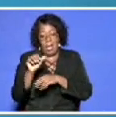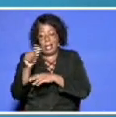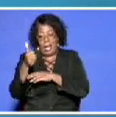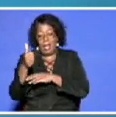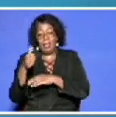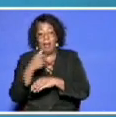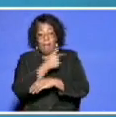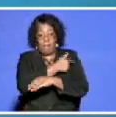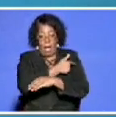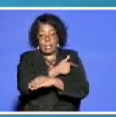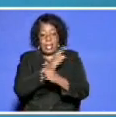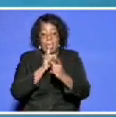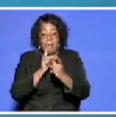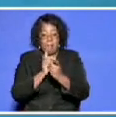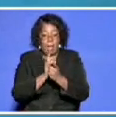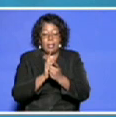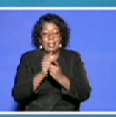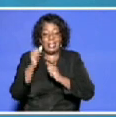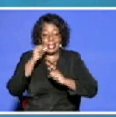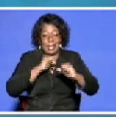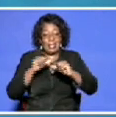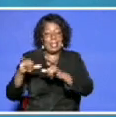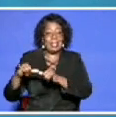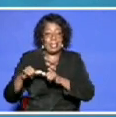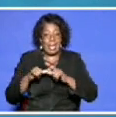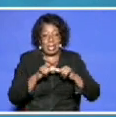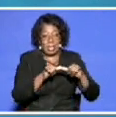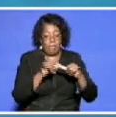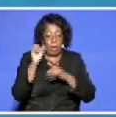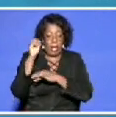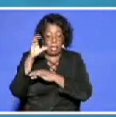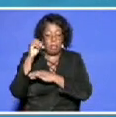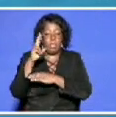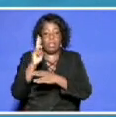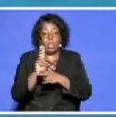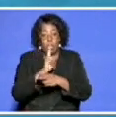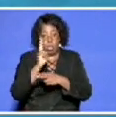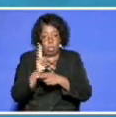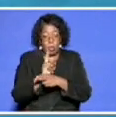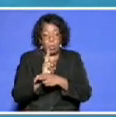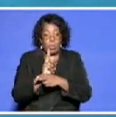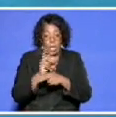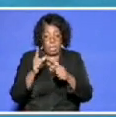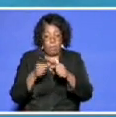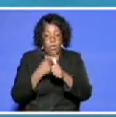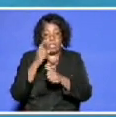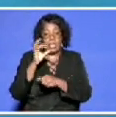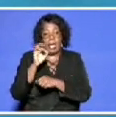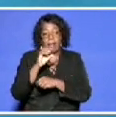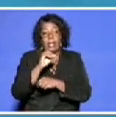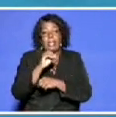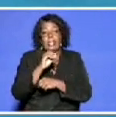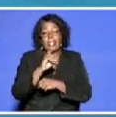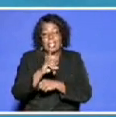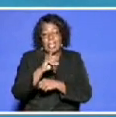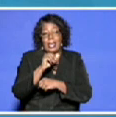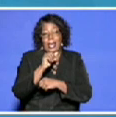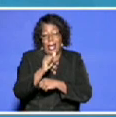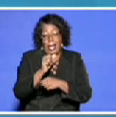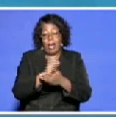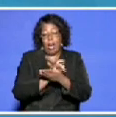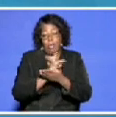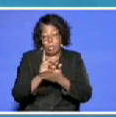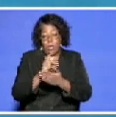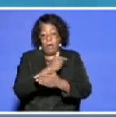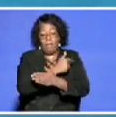have met the FDA's rigorous scientific standards for emergency use authorization, as the first FDA-approved COVID-19 vaccine, the public can